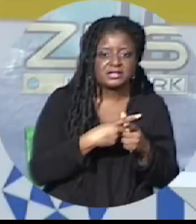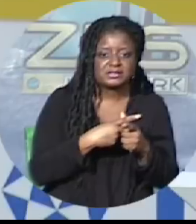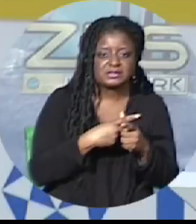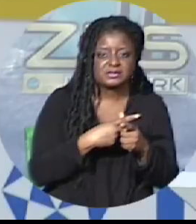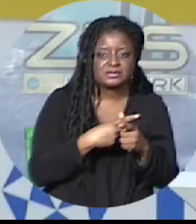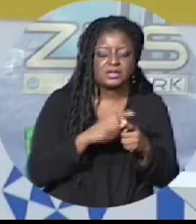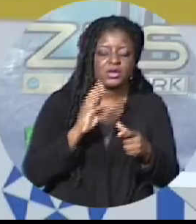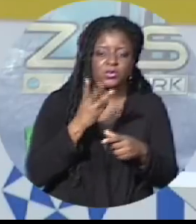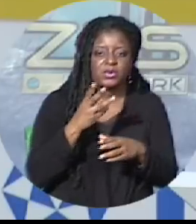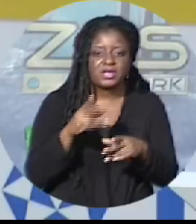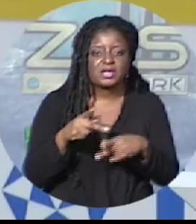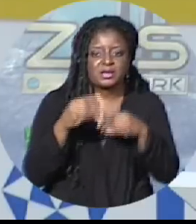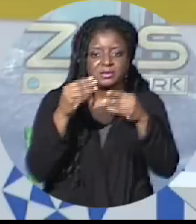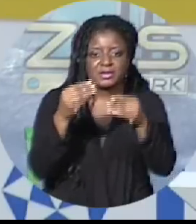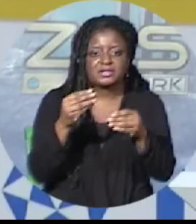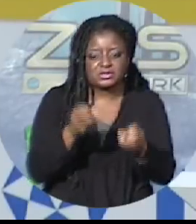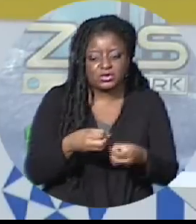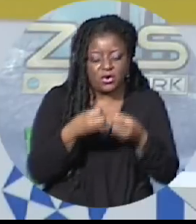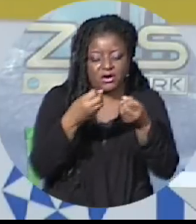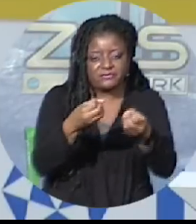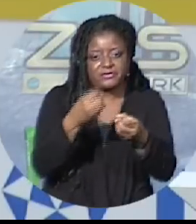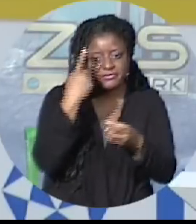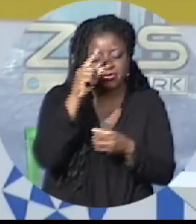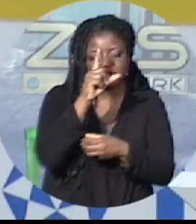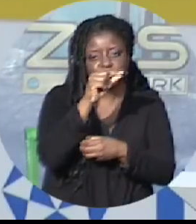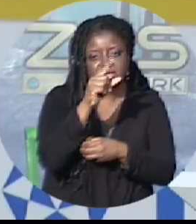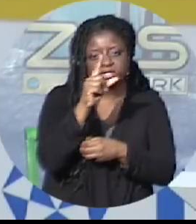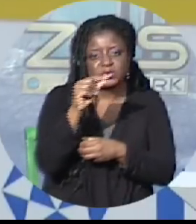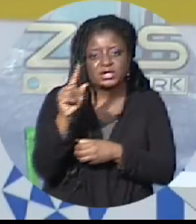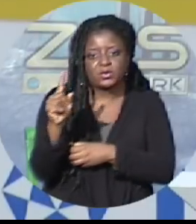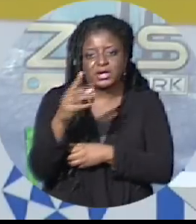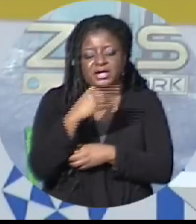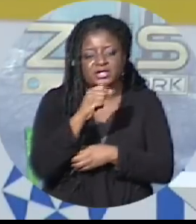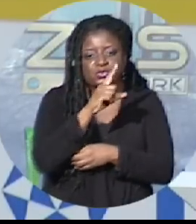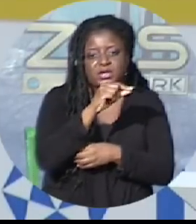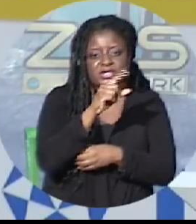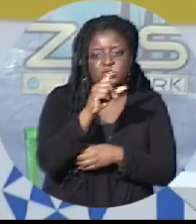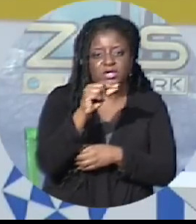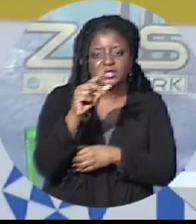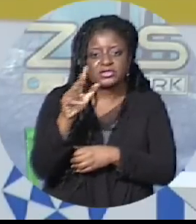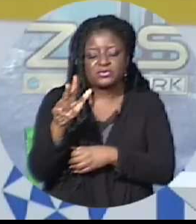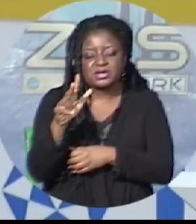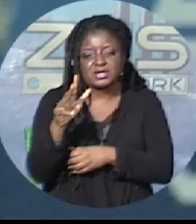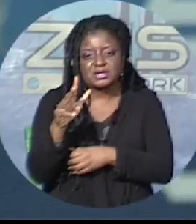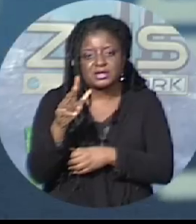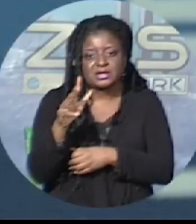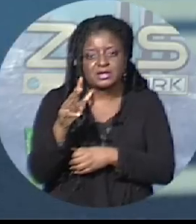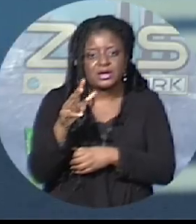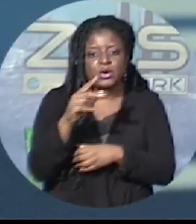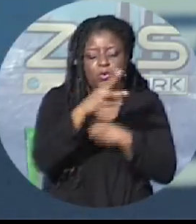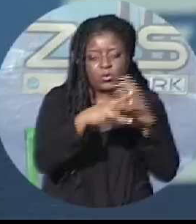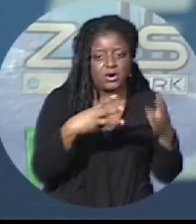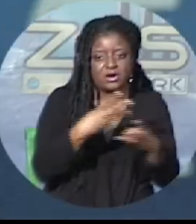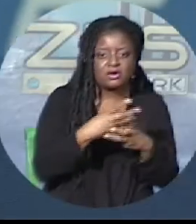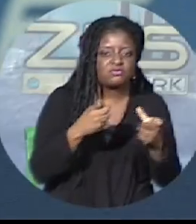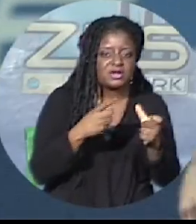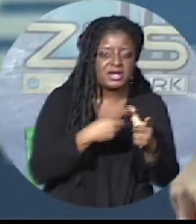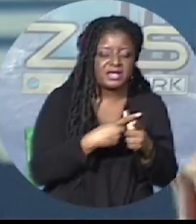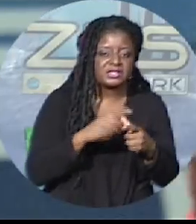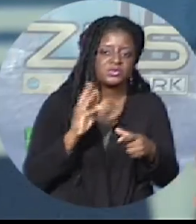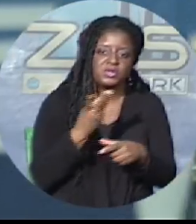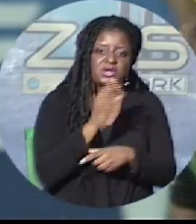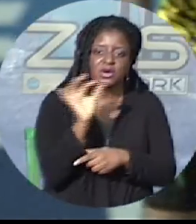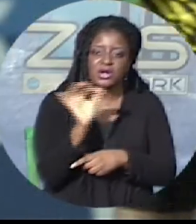We place a bid for the 2021 and the 2023 edition of the World Relays. We also